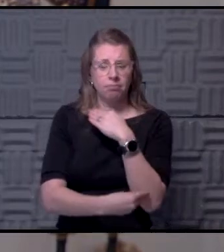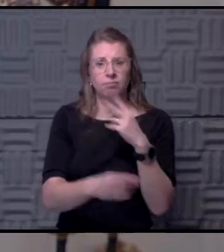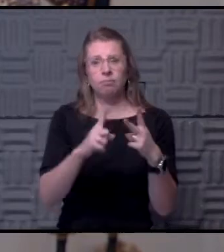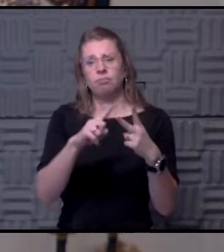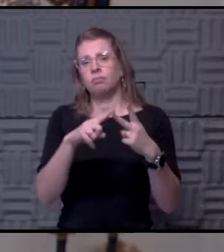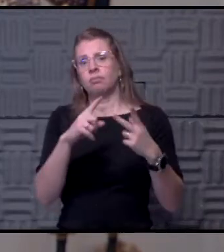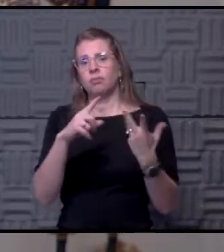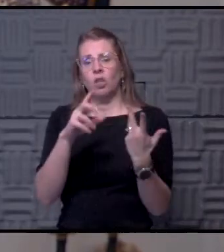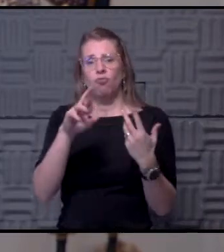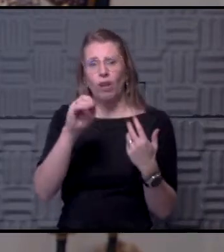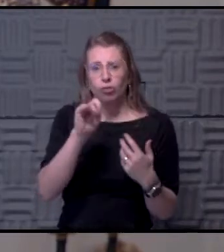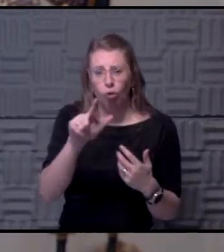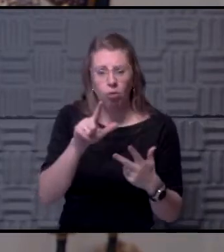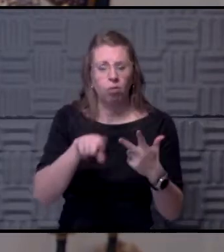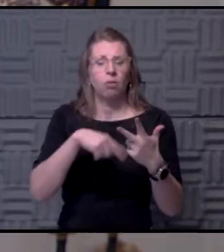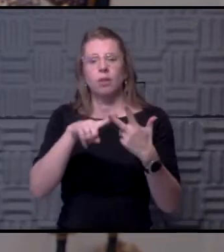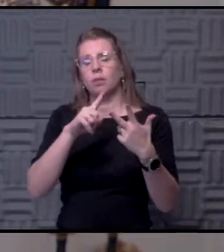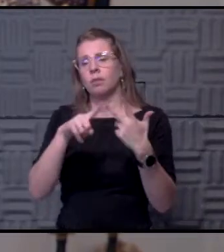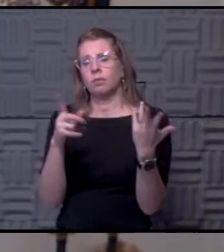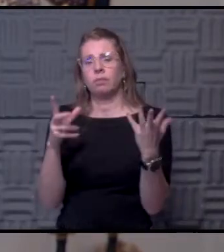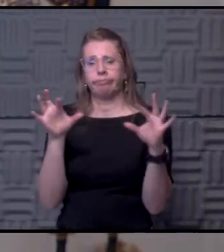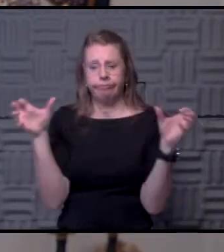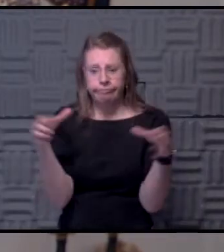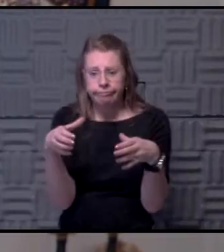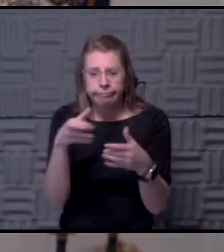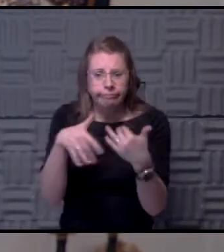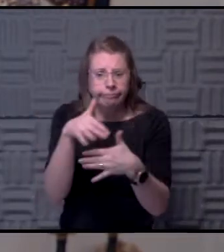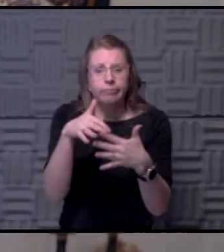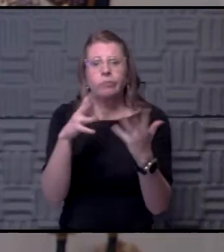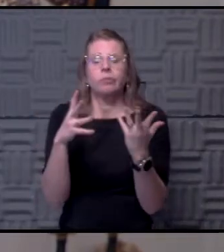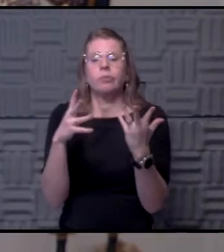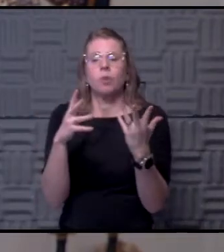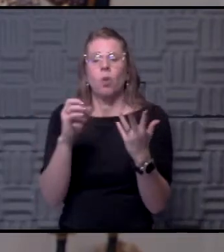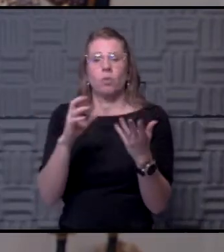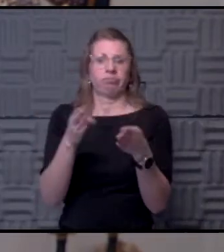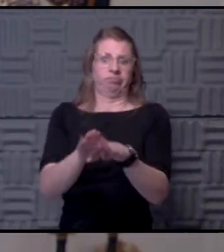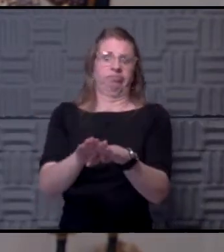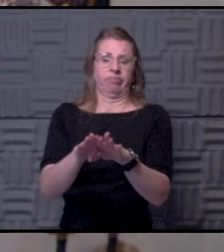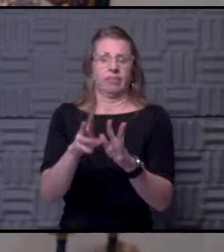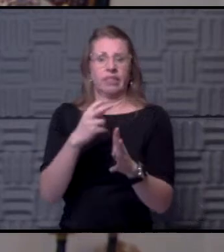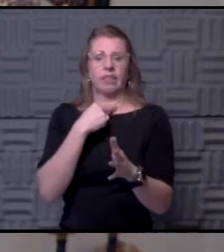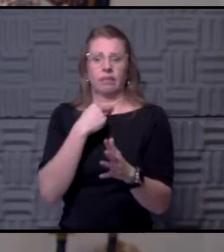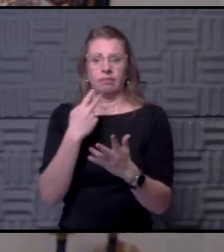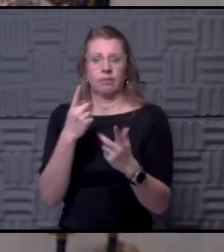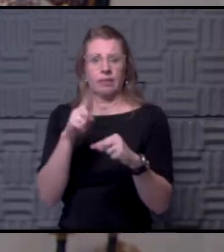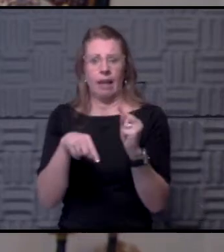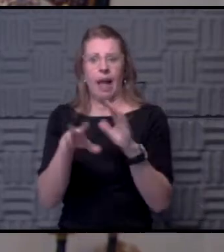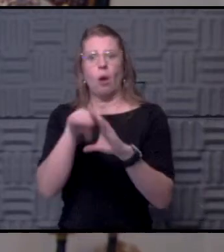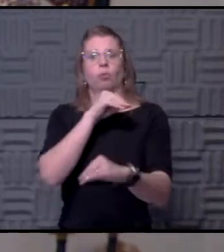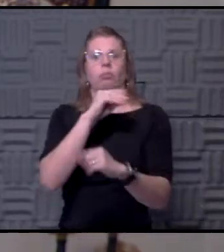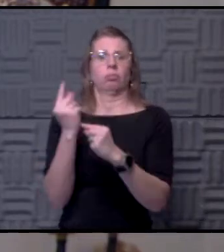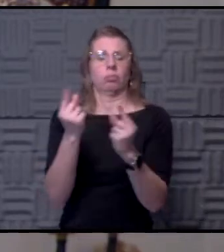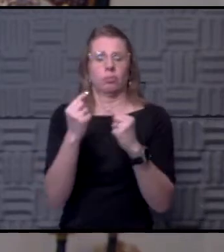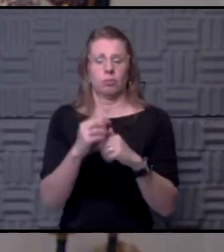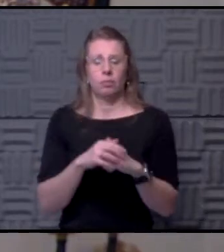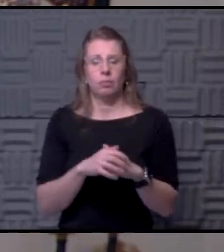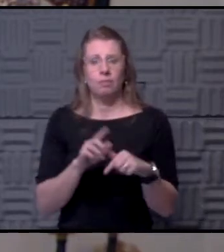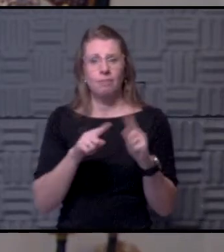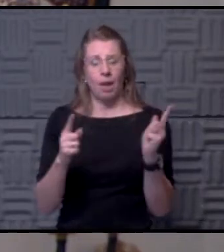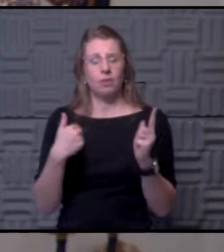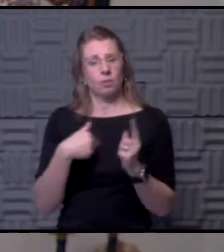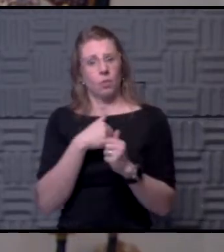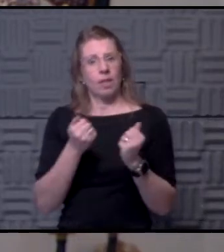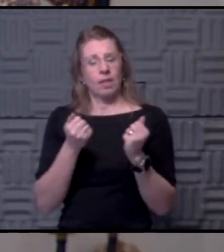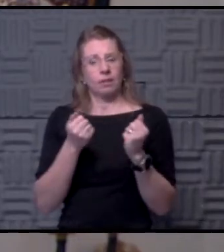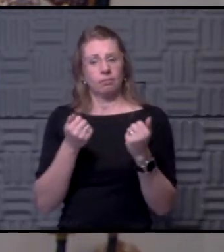yesterday, and we're going to assist them in doing that kind of custom outreach. But this is when we have to